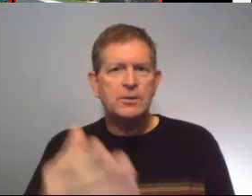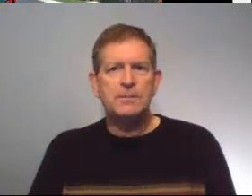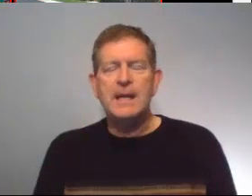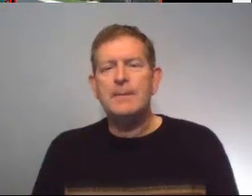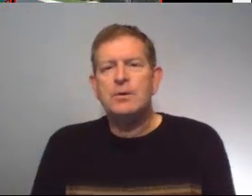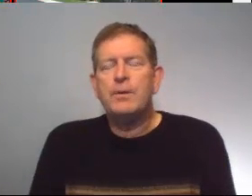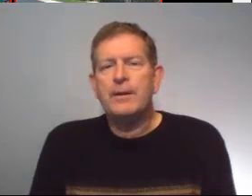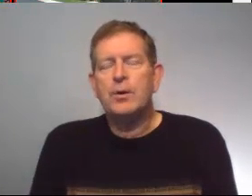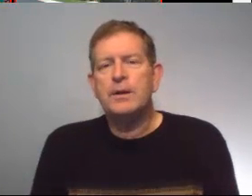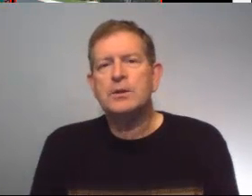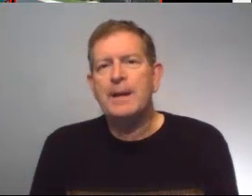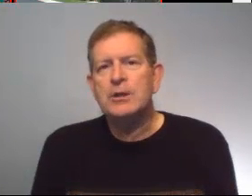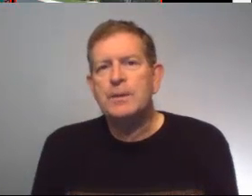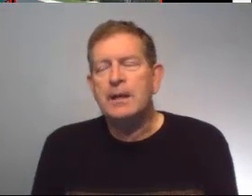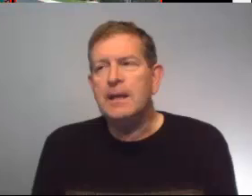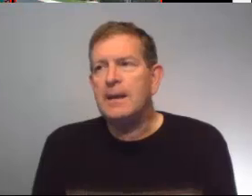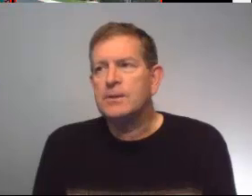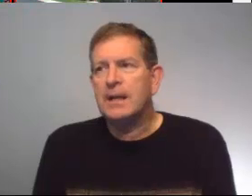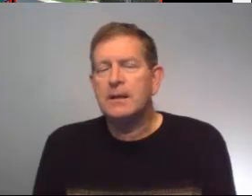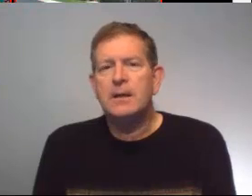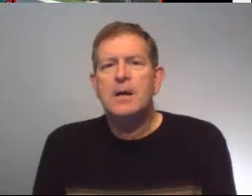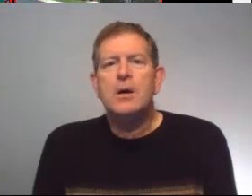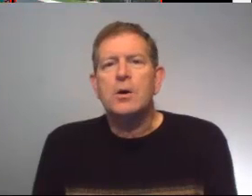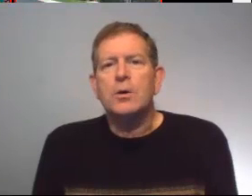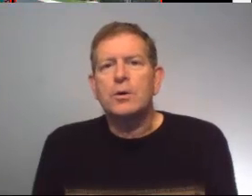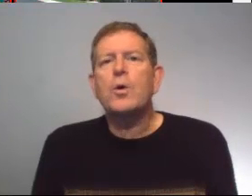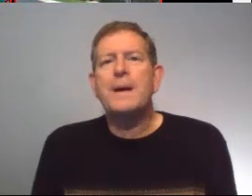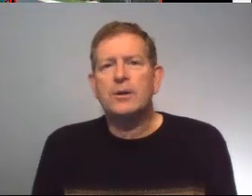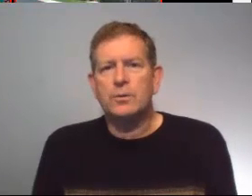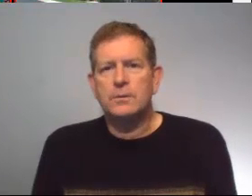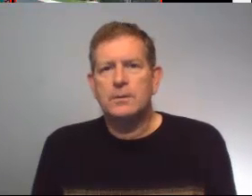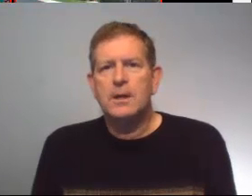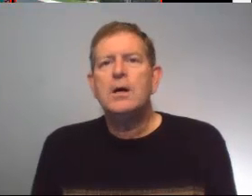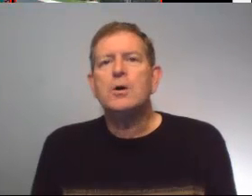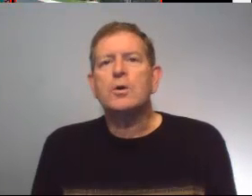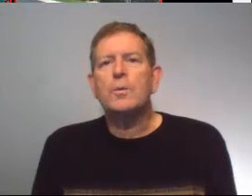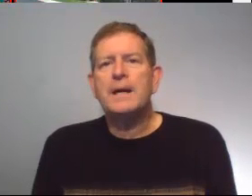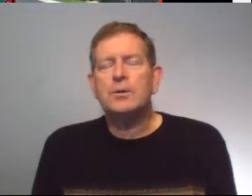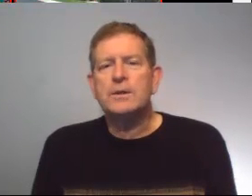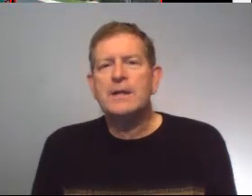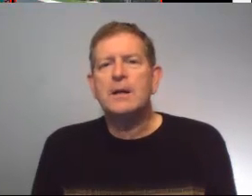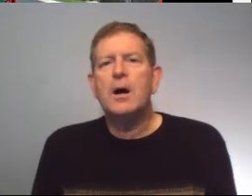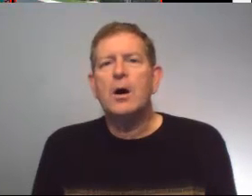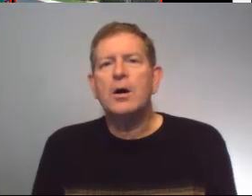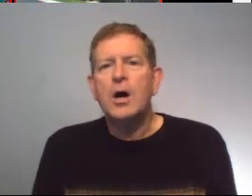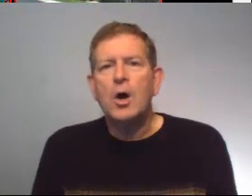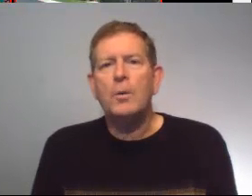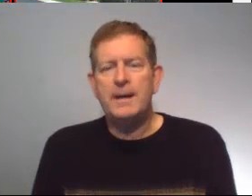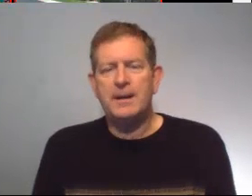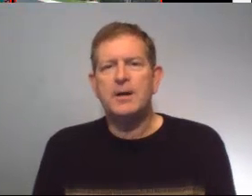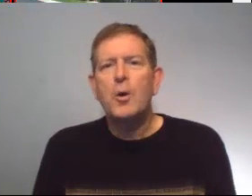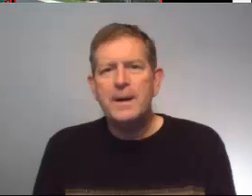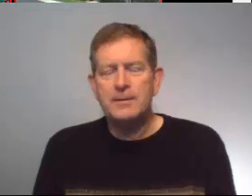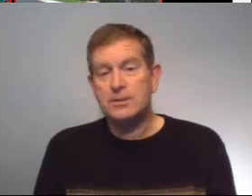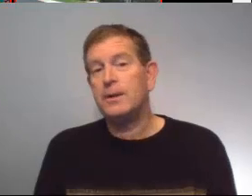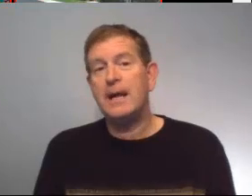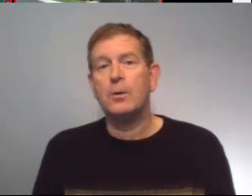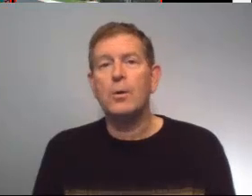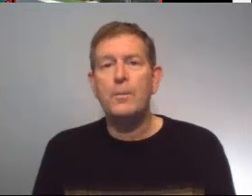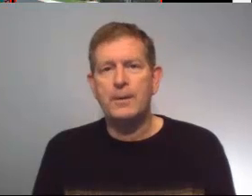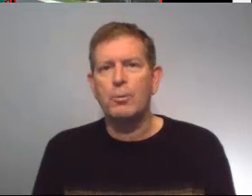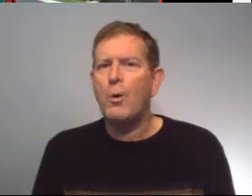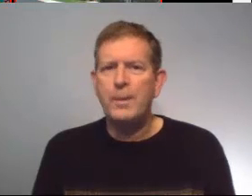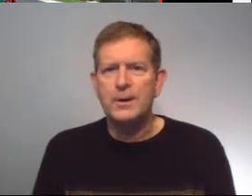And you know some names you probably heard, Spanish-speaking names like Roberto. Roberto. It's not Roberto. It's certainly